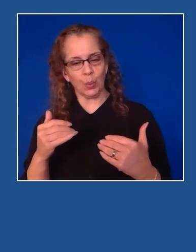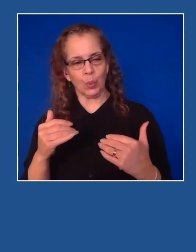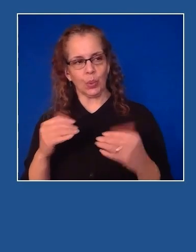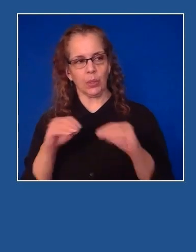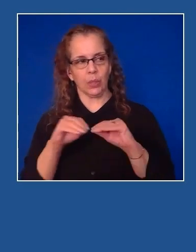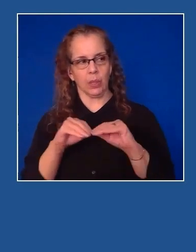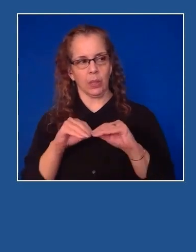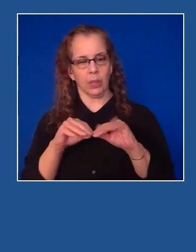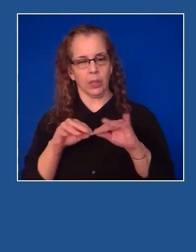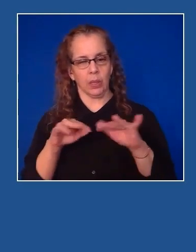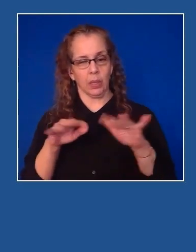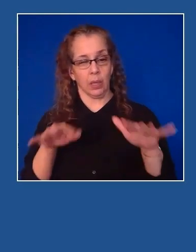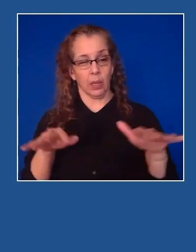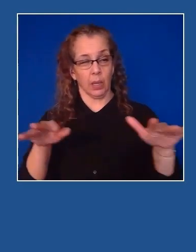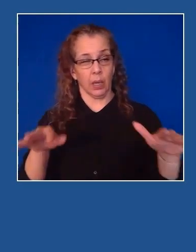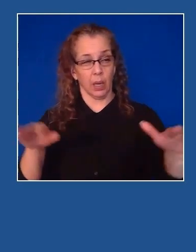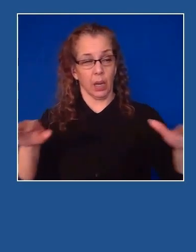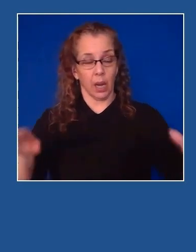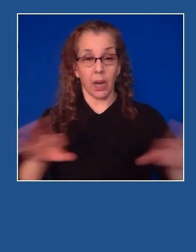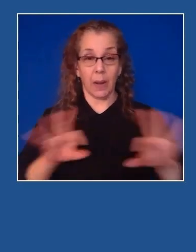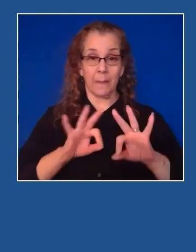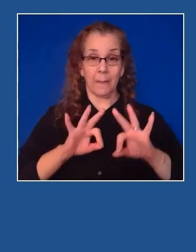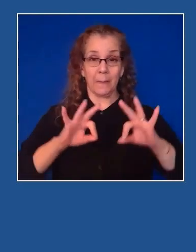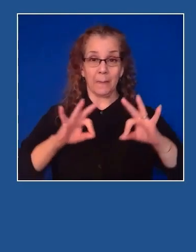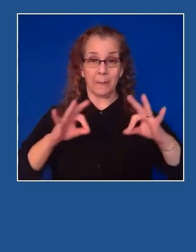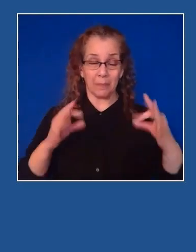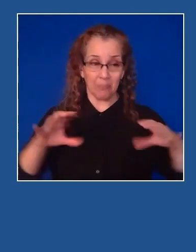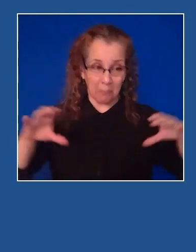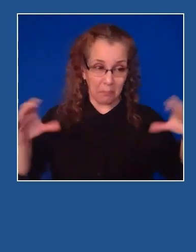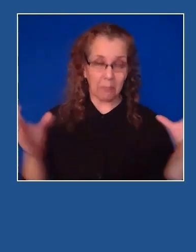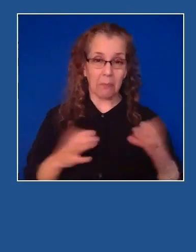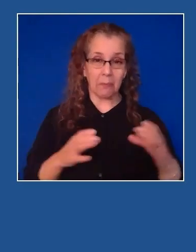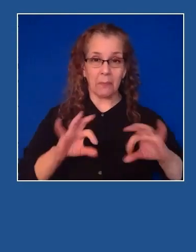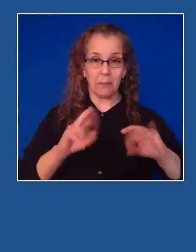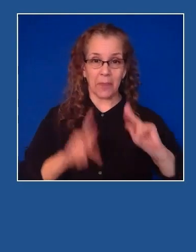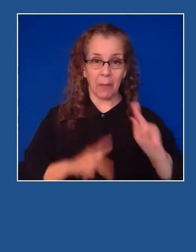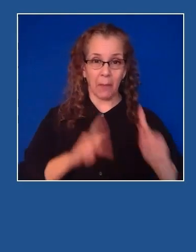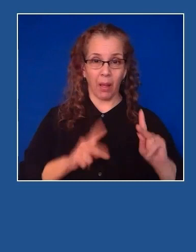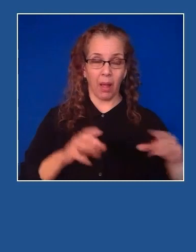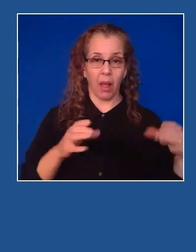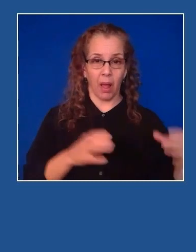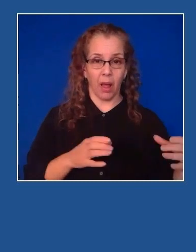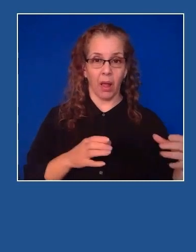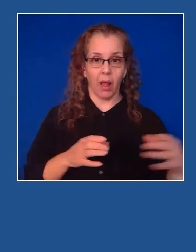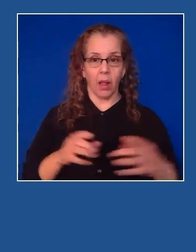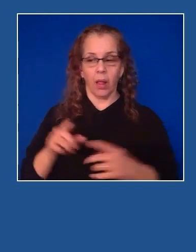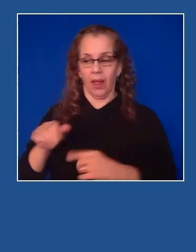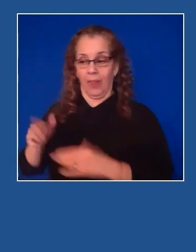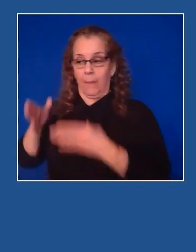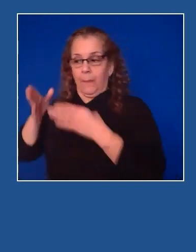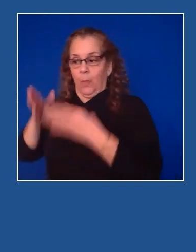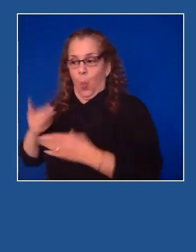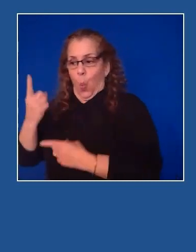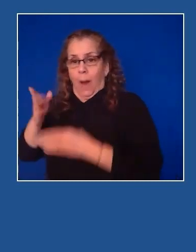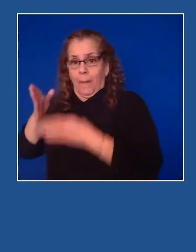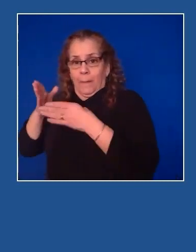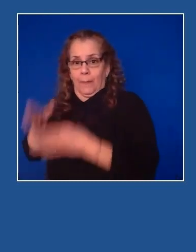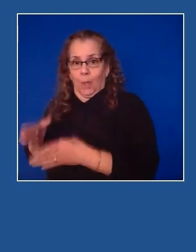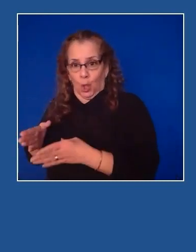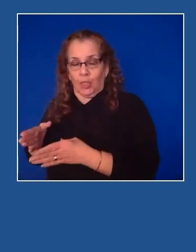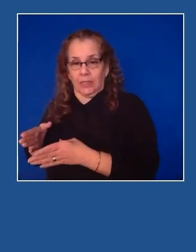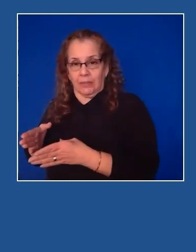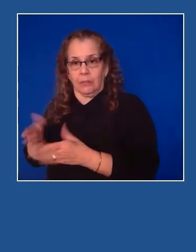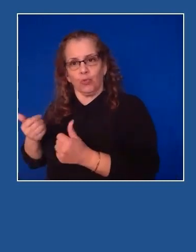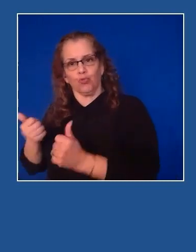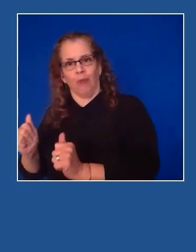suicidal and self-harming people. So we're going to come back to that, but keep that in mind for just a moment. All